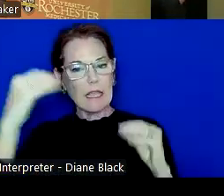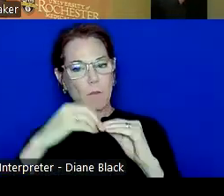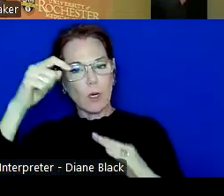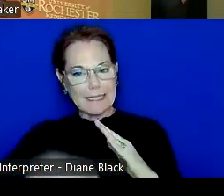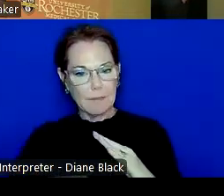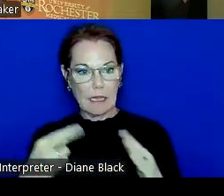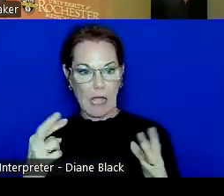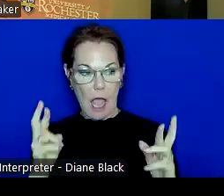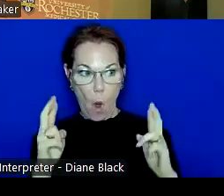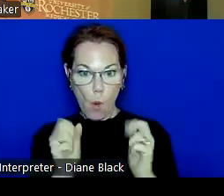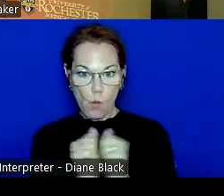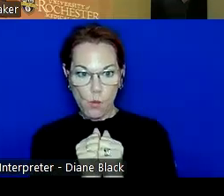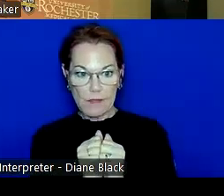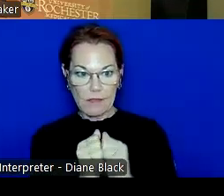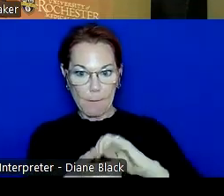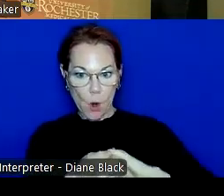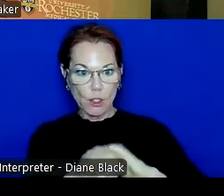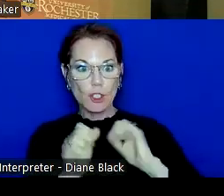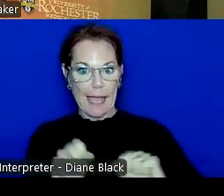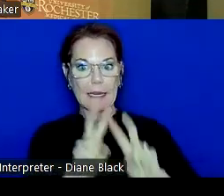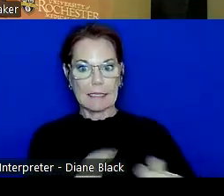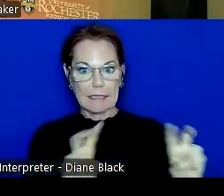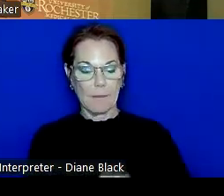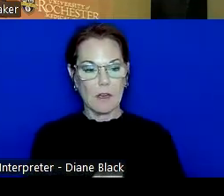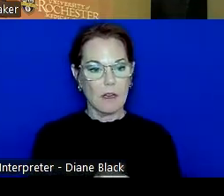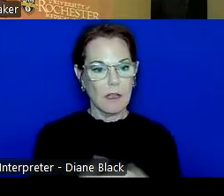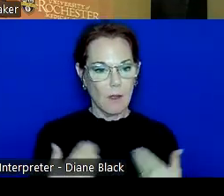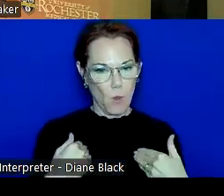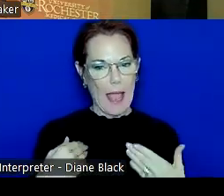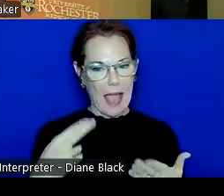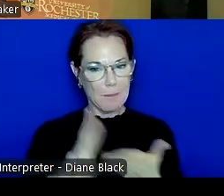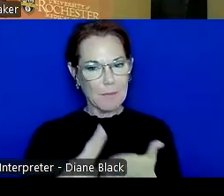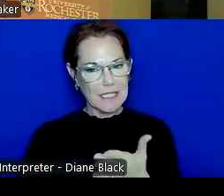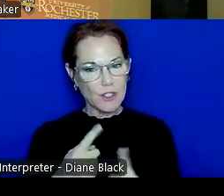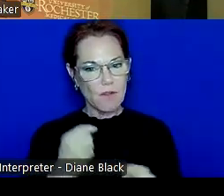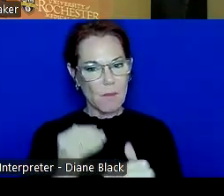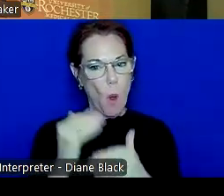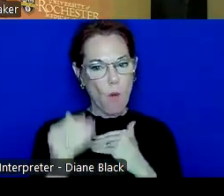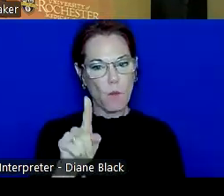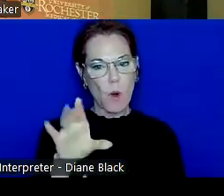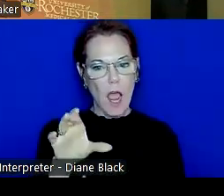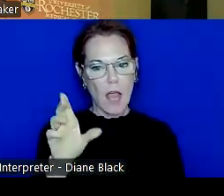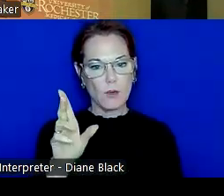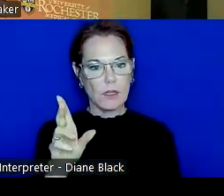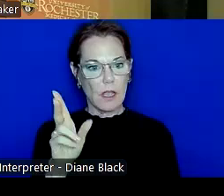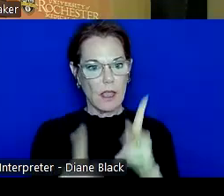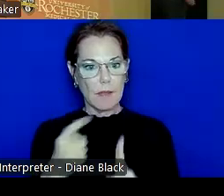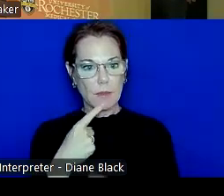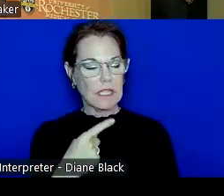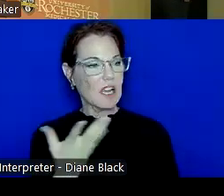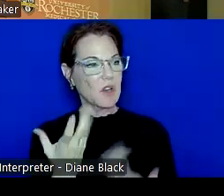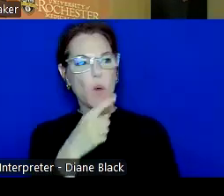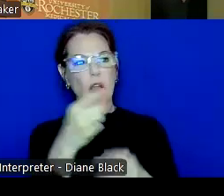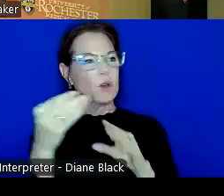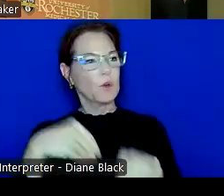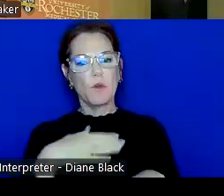partners like you to examine it. Lunsford had a petition from over 100 neighbors saying, we don't want you in our neighborhood, stay out, and